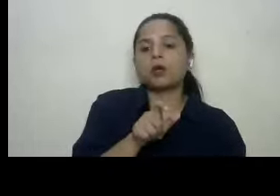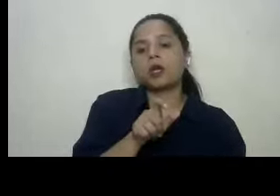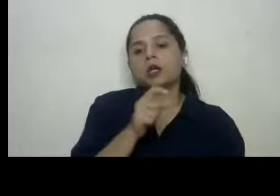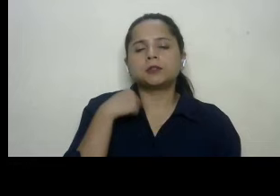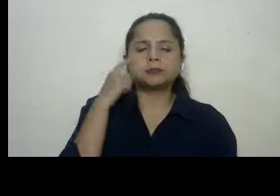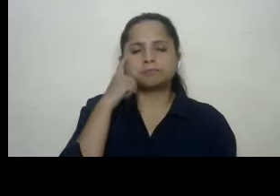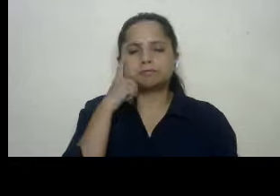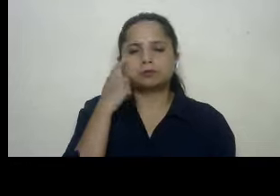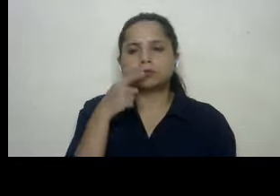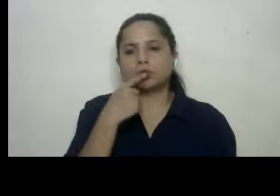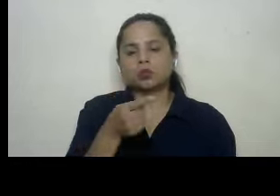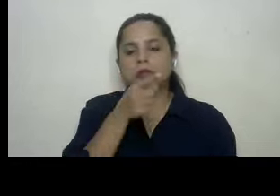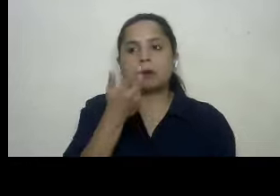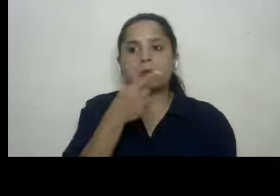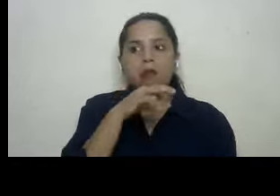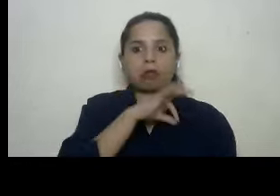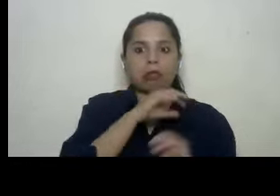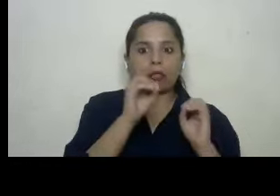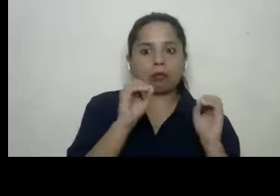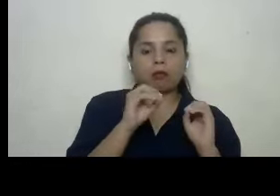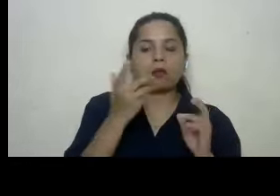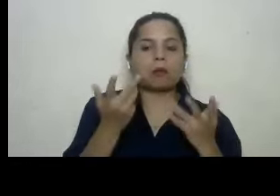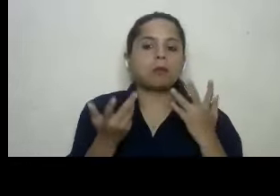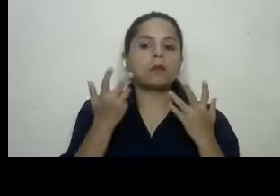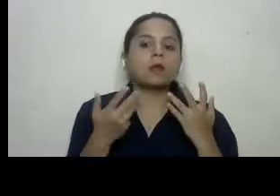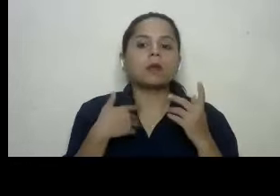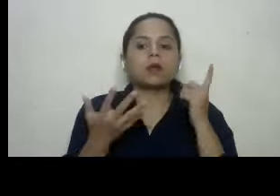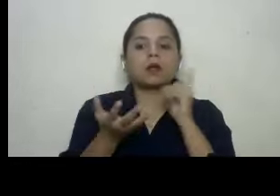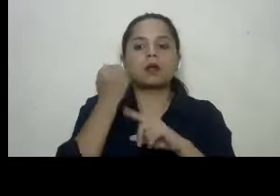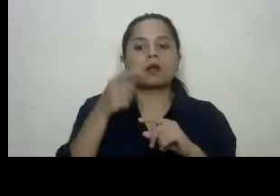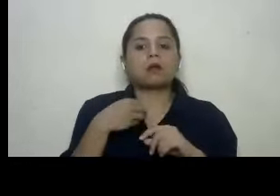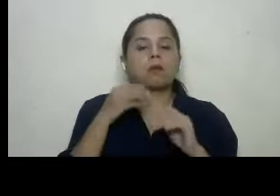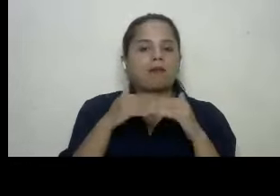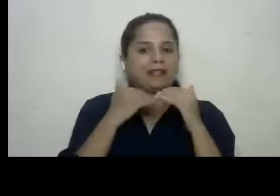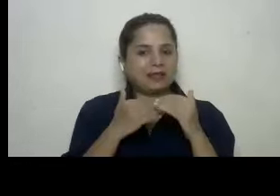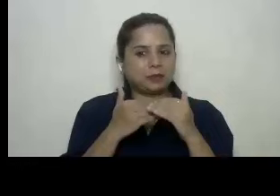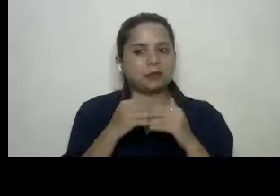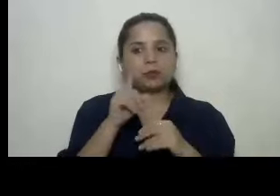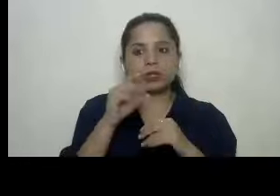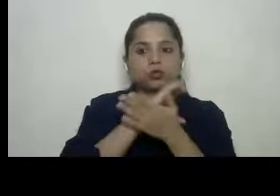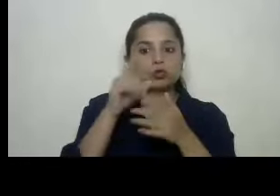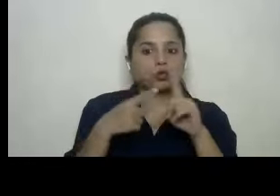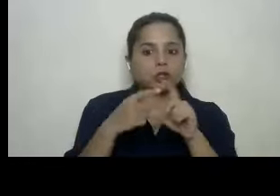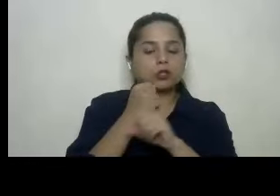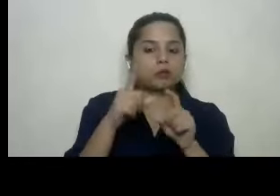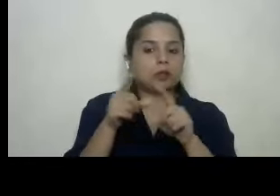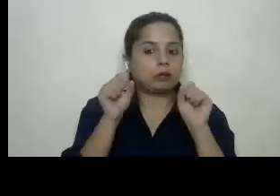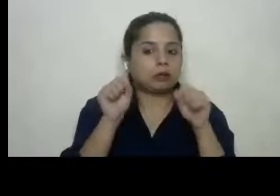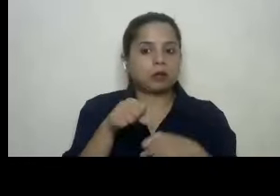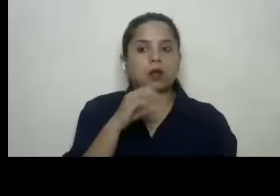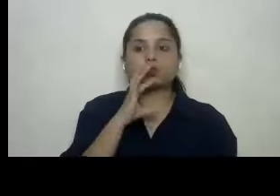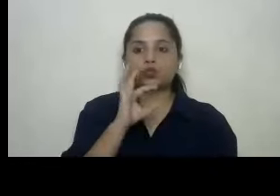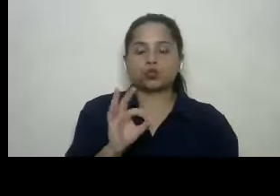I would say, disadvantage that we also get, we have our limitations, but ChatGPT can really